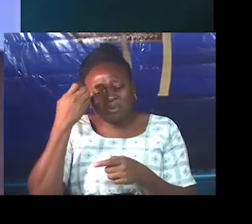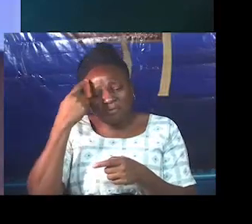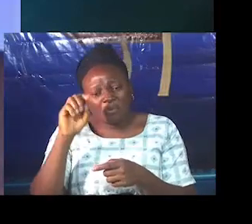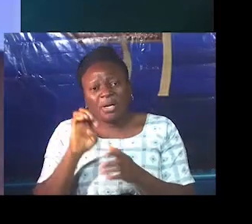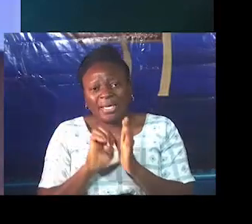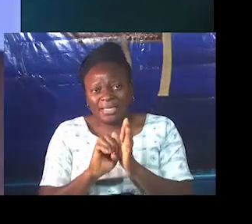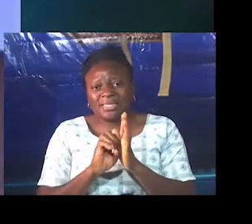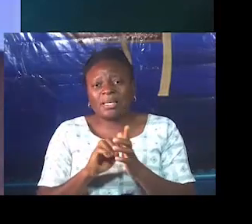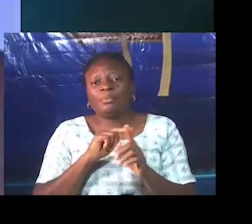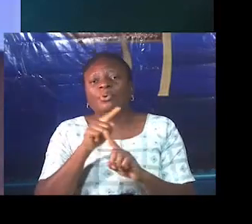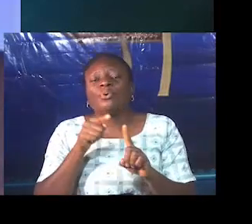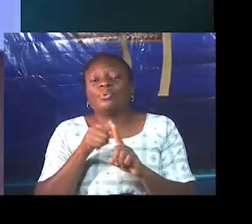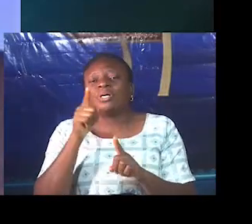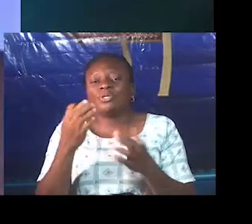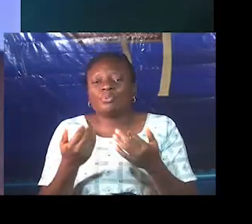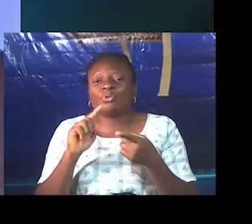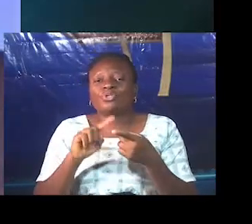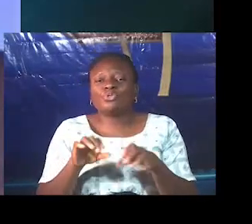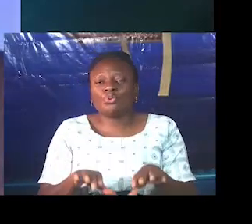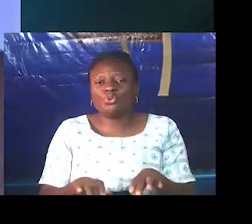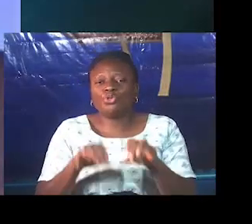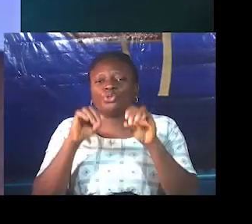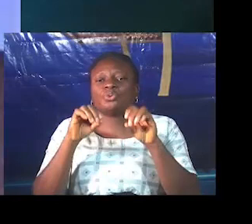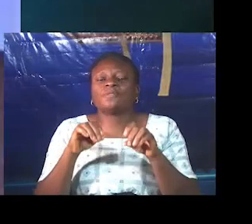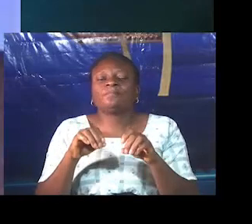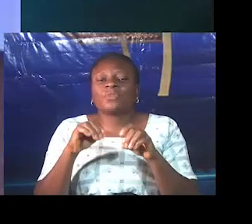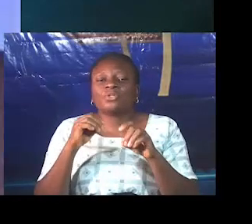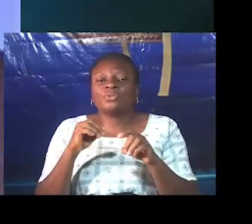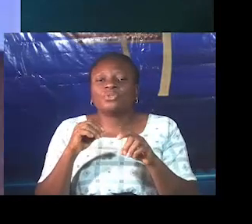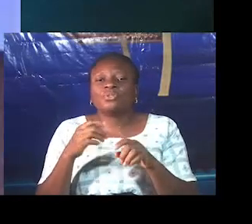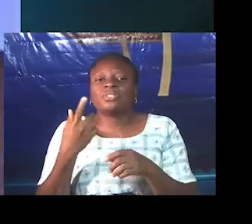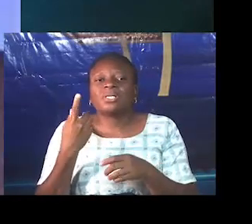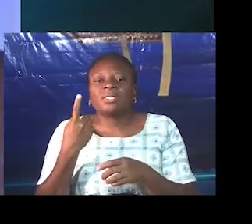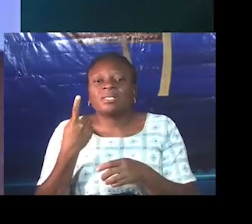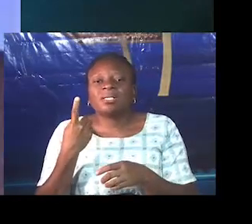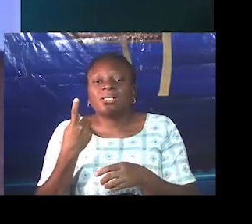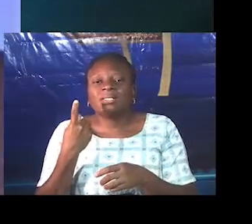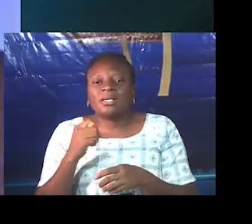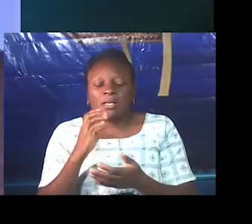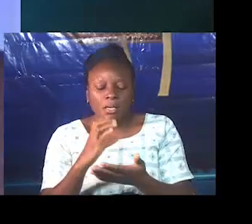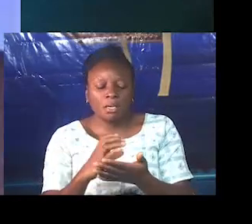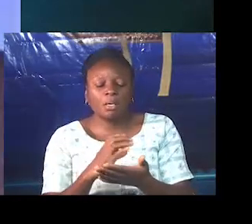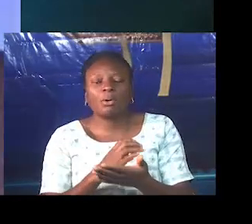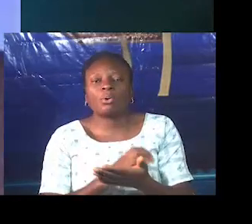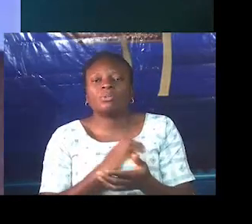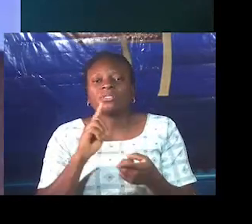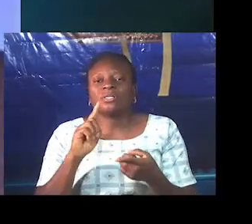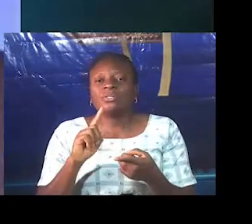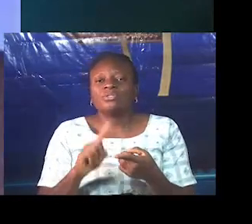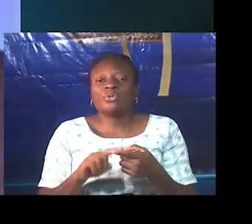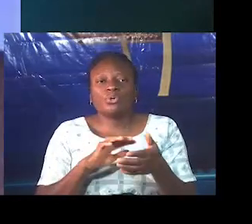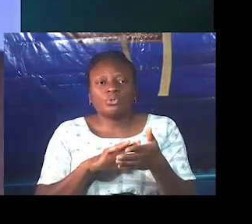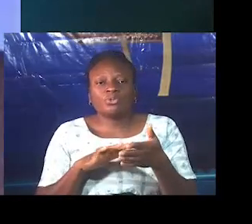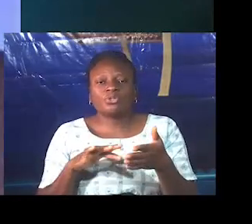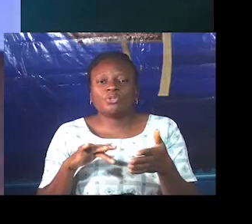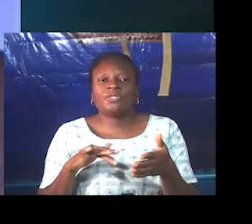career, when you wanted to go to the university, or when you wanted to travel somewhere, the way you started understanding the will of God,